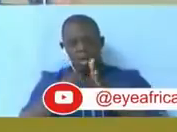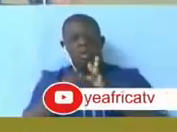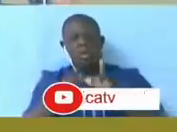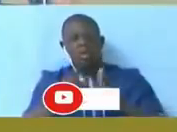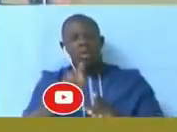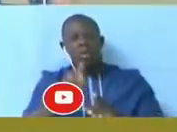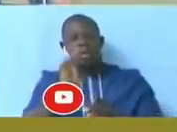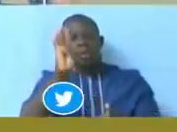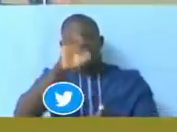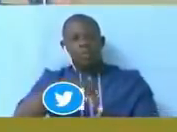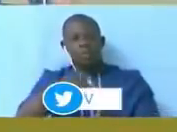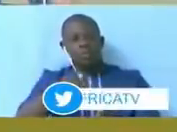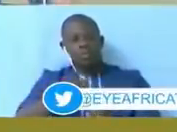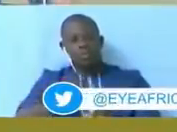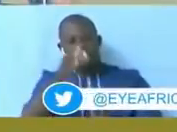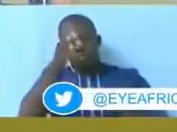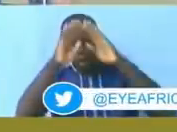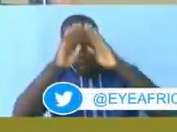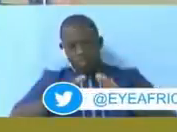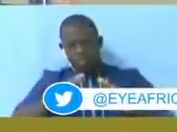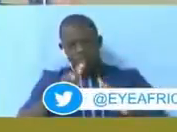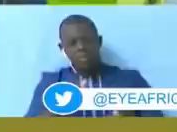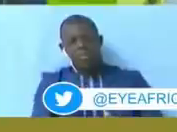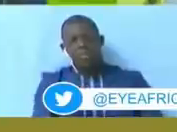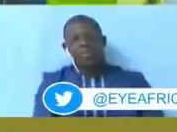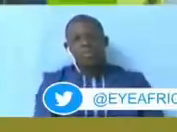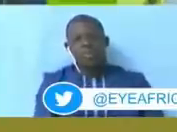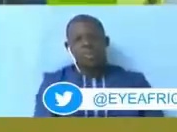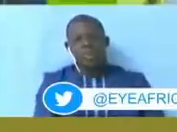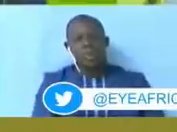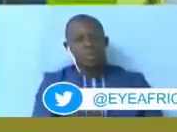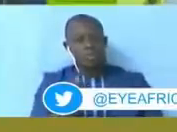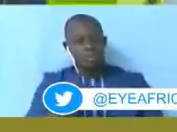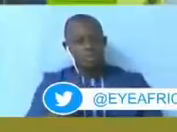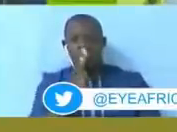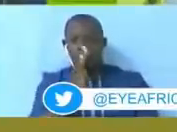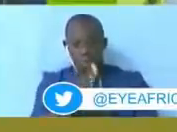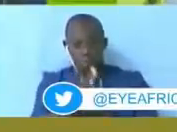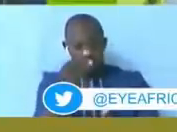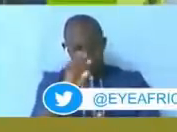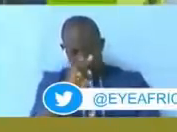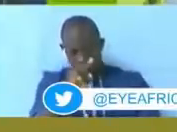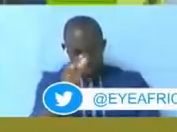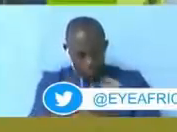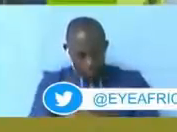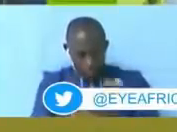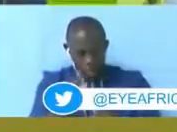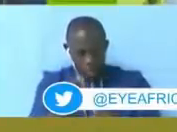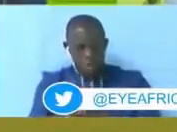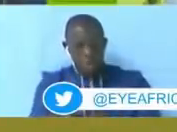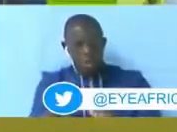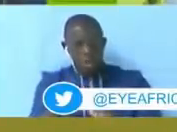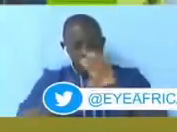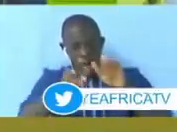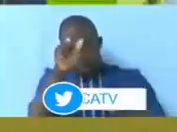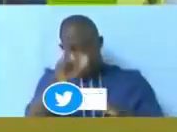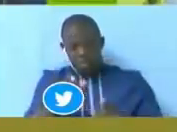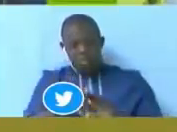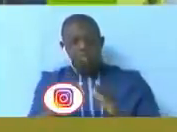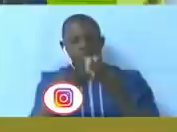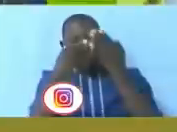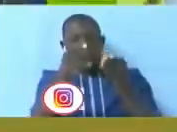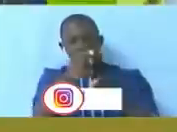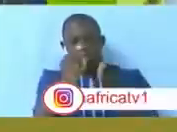Court. You are assured that if you are arraigned before him, he will grant you bail. Ak koy male kal lala ko ni e samba nyati lo dron abeso